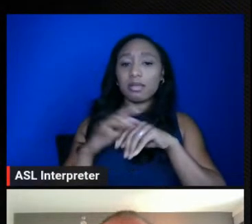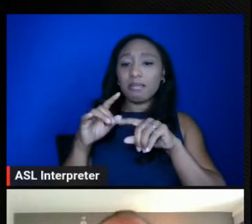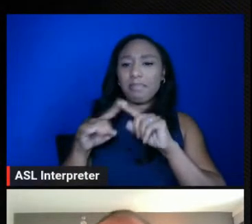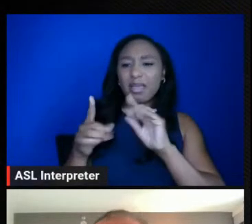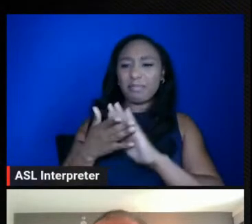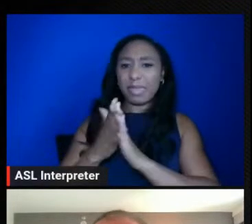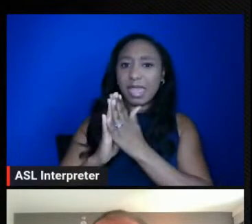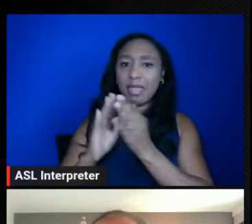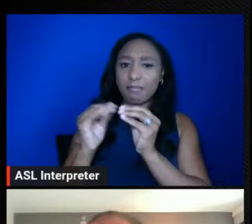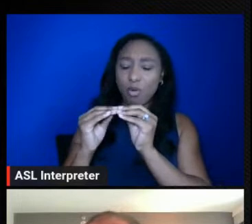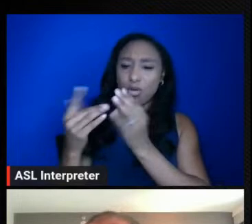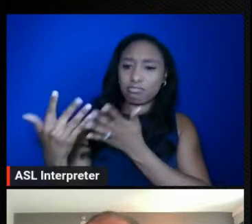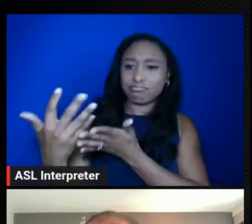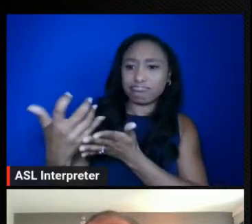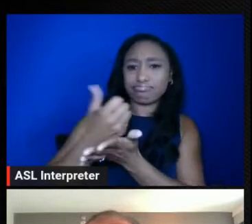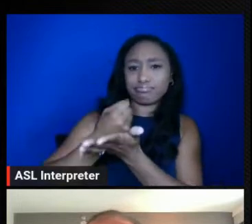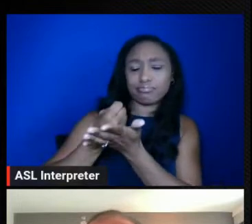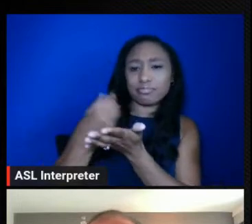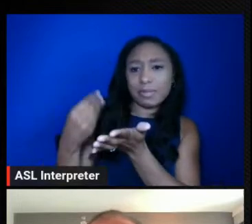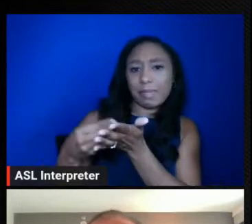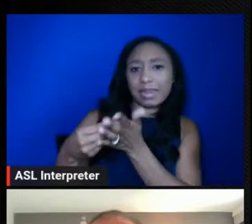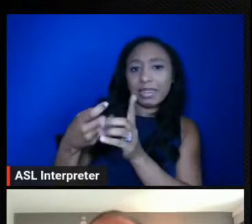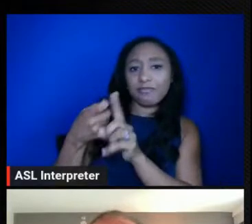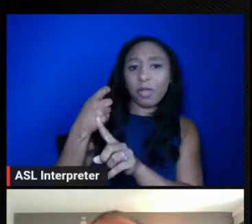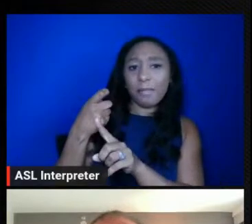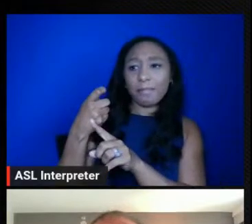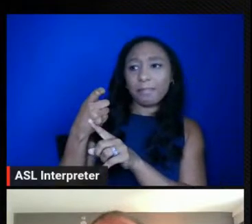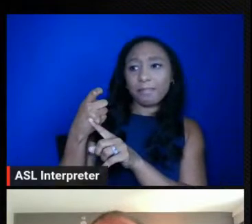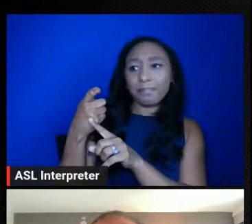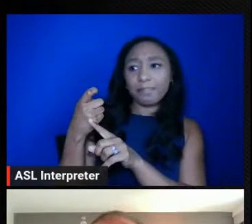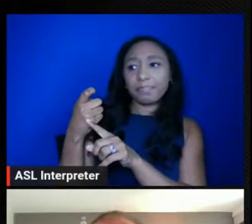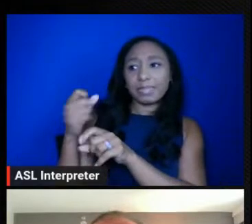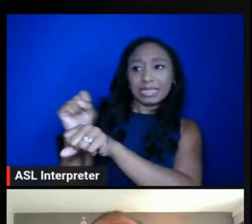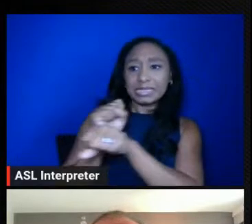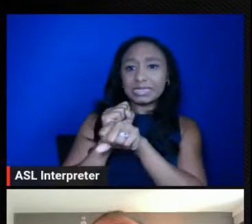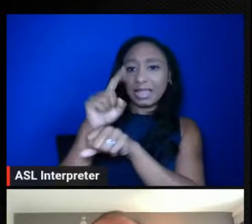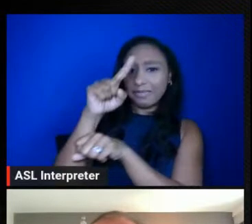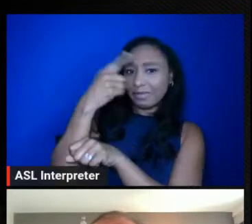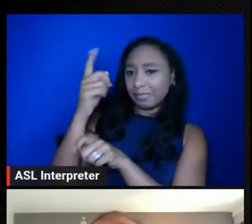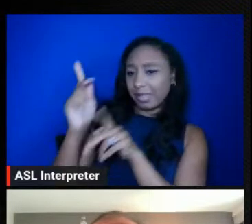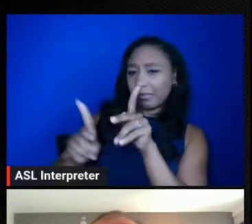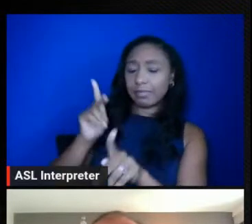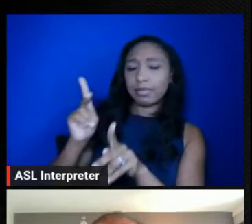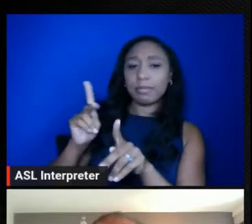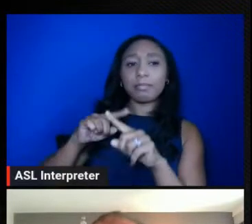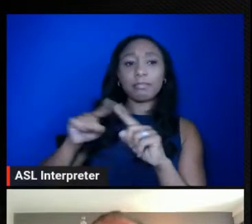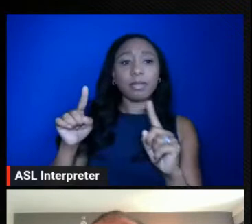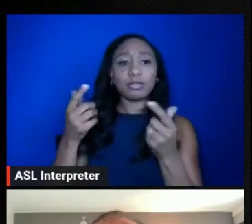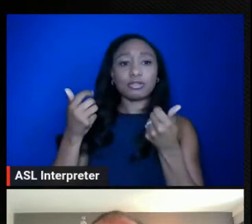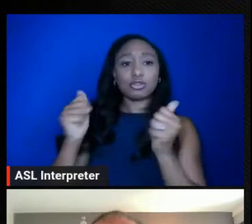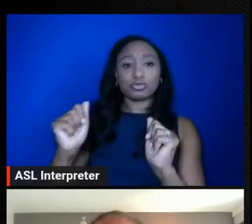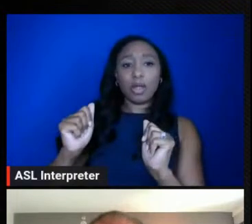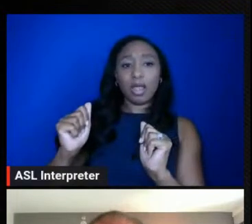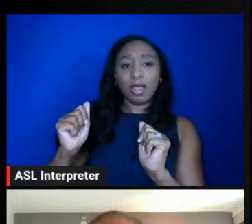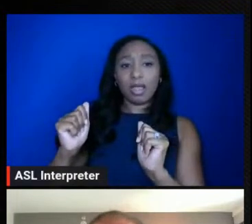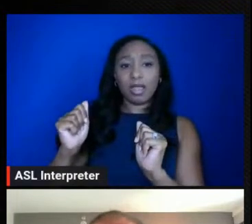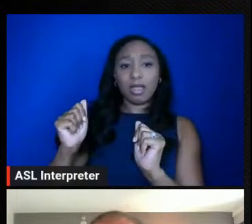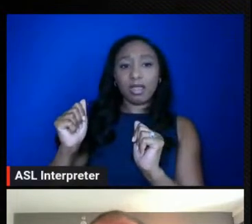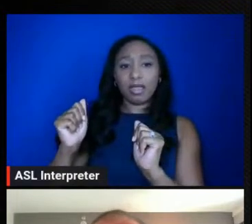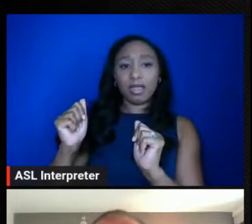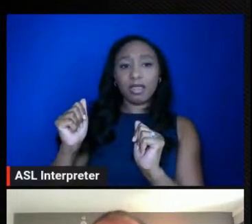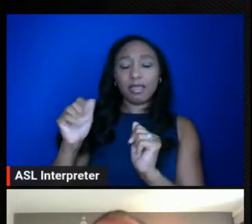became for anyone sufficiently cold-blooded to try to kidnap free